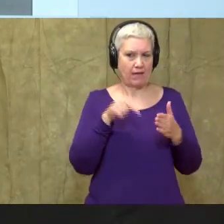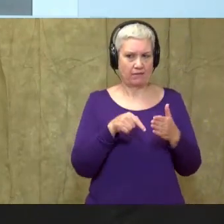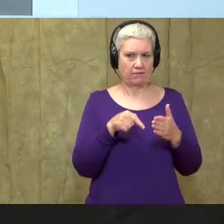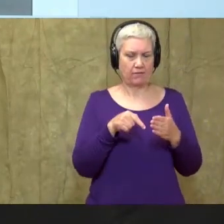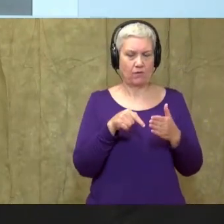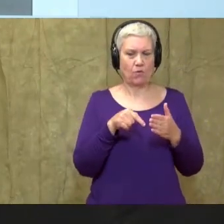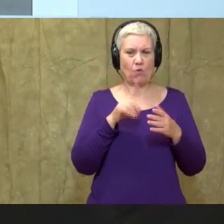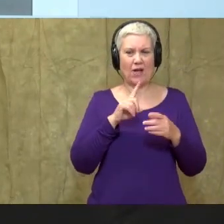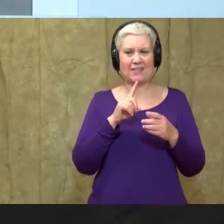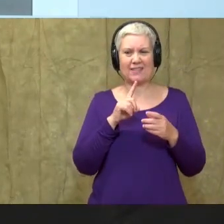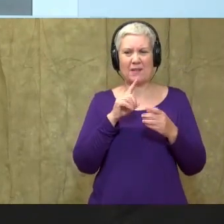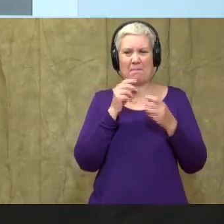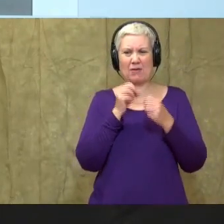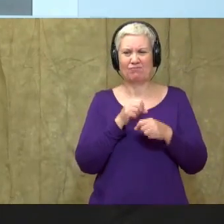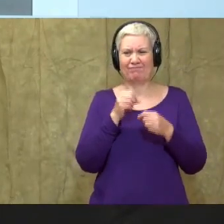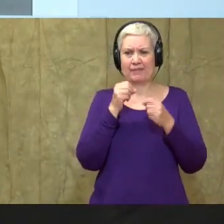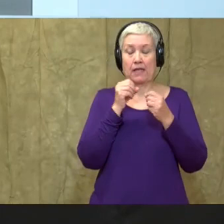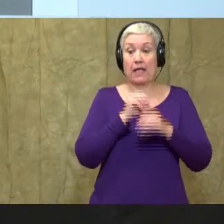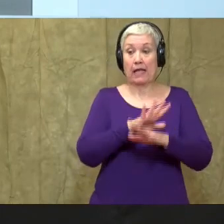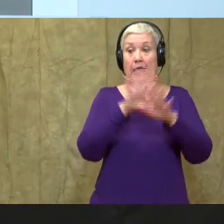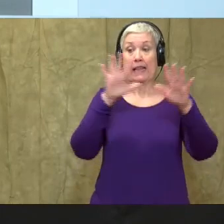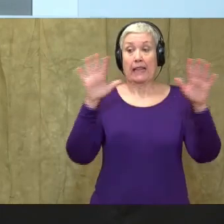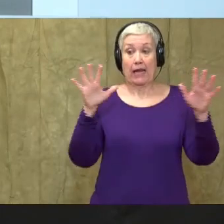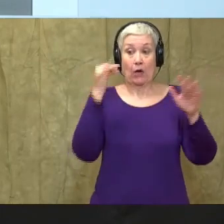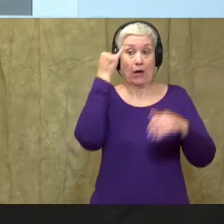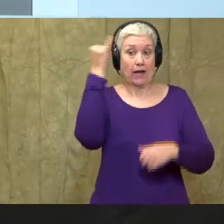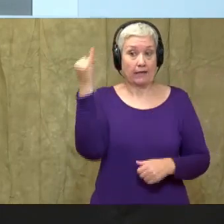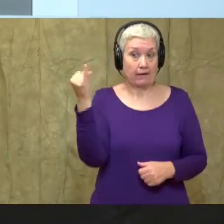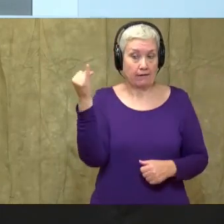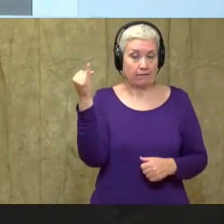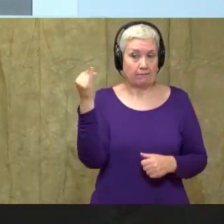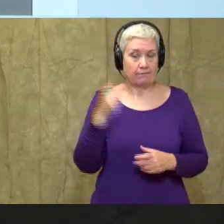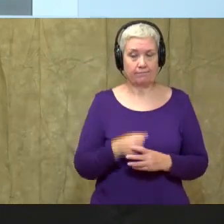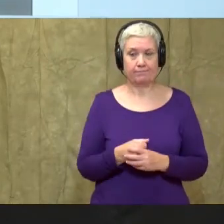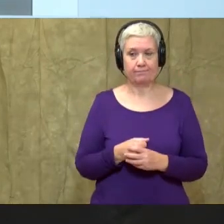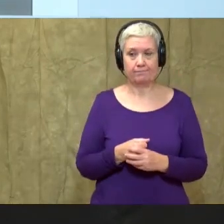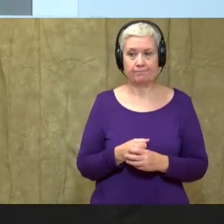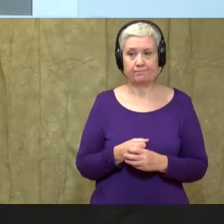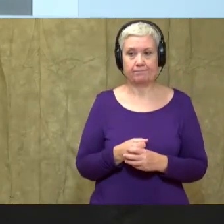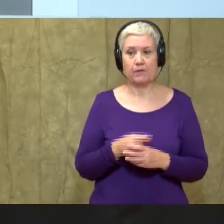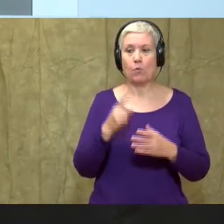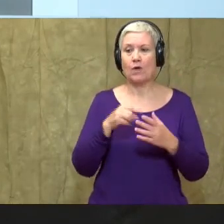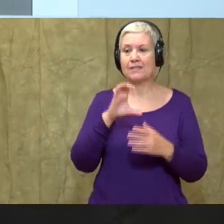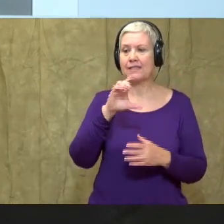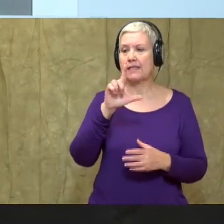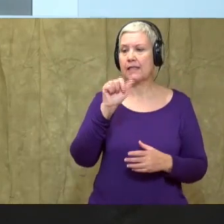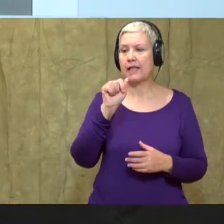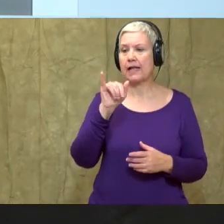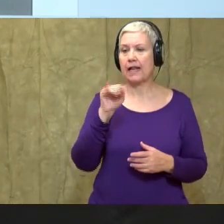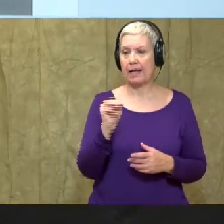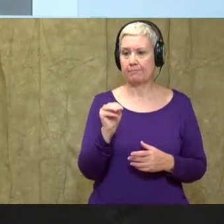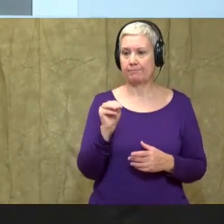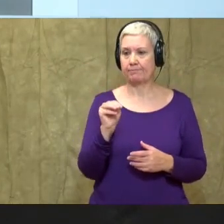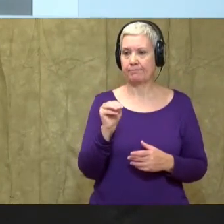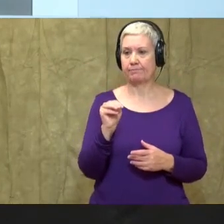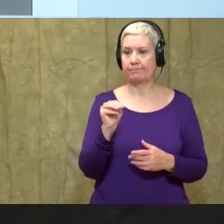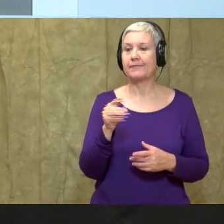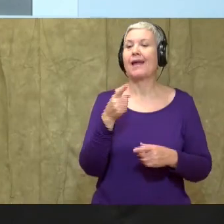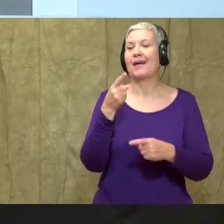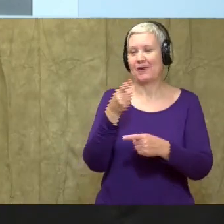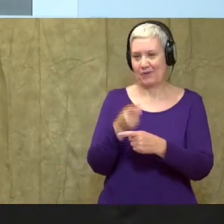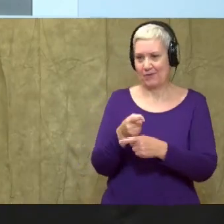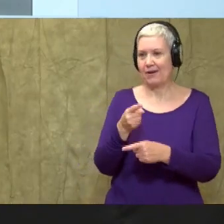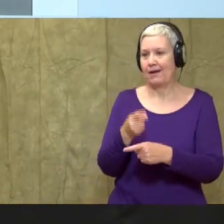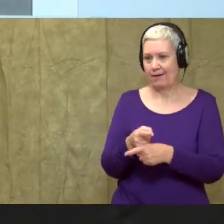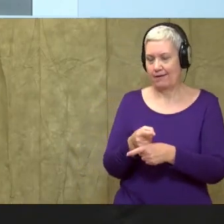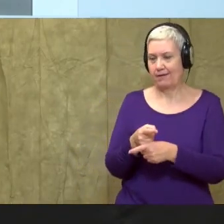obvious main idea of this text? What is the author's claim in this text? Right, he's saying